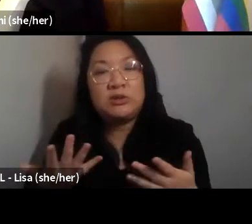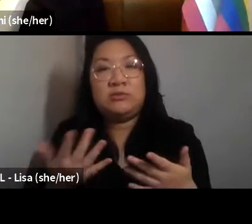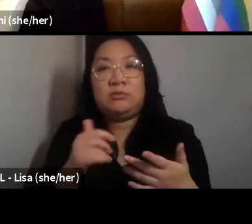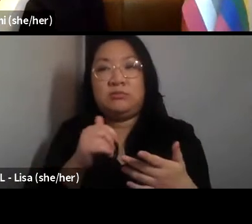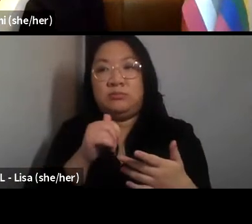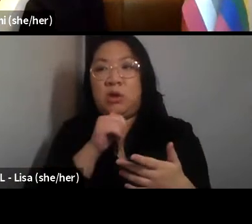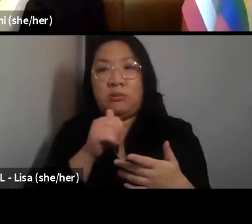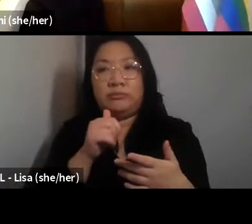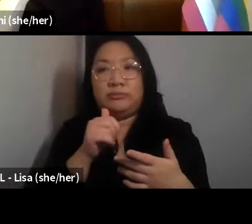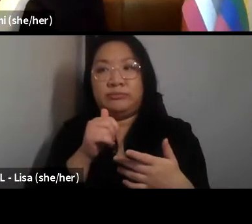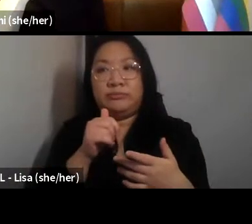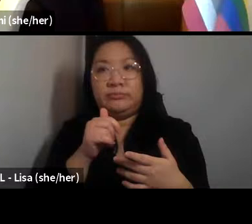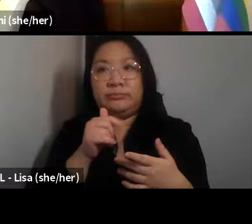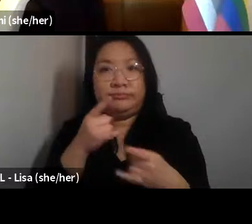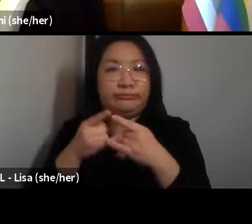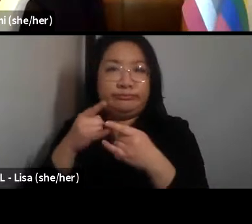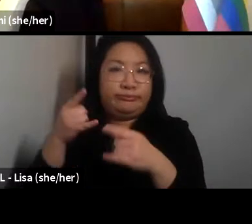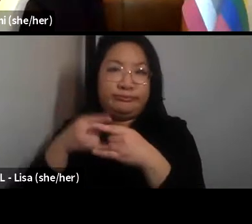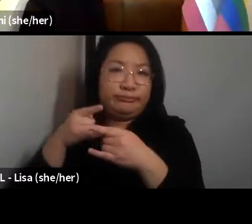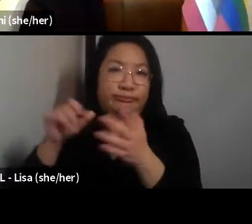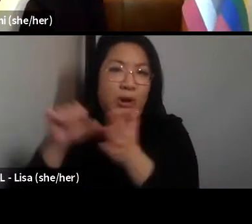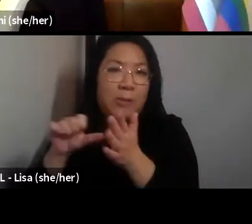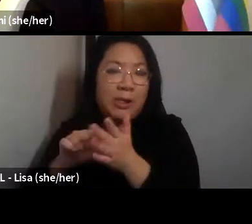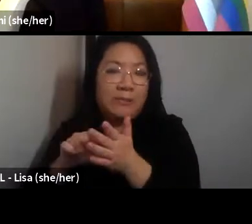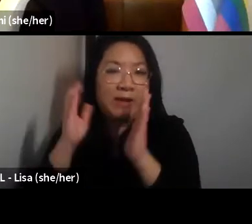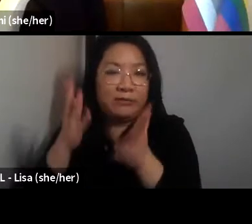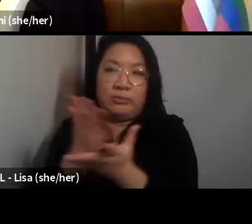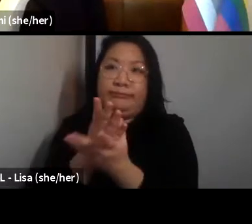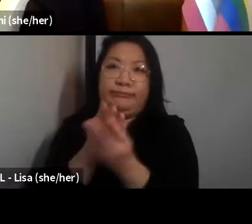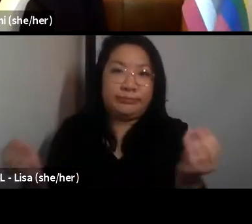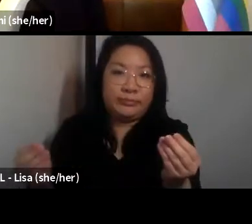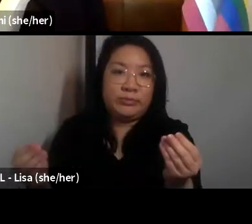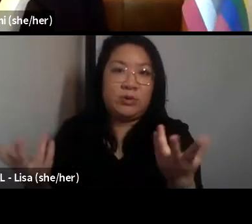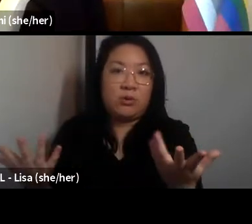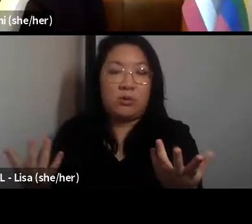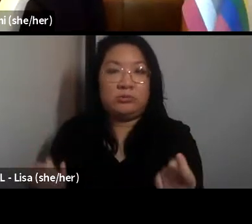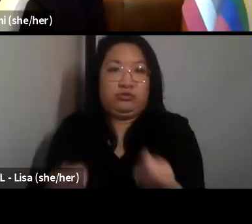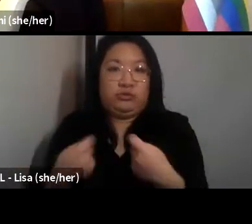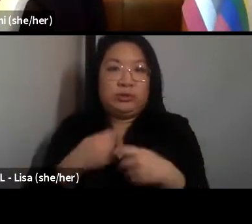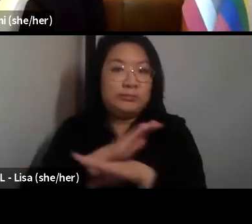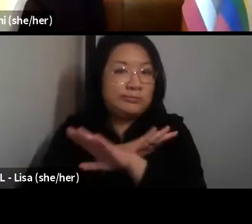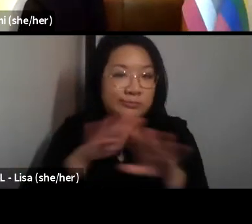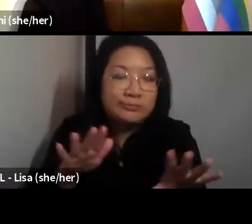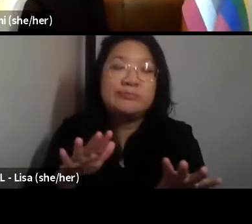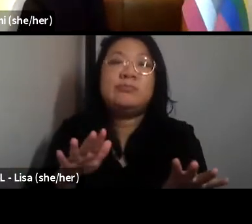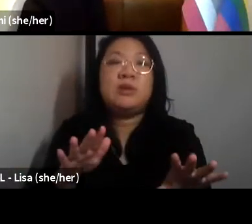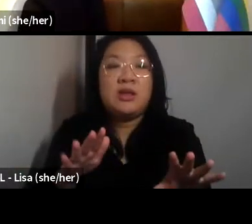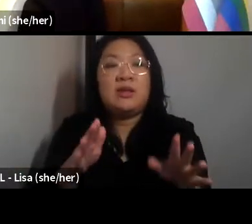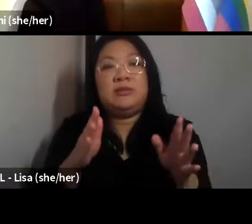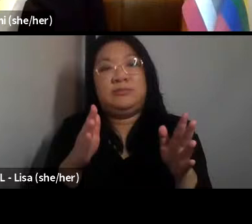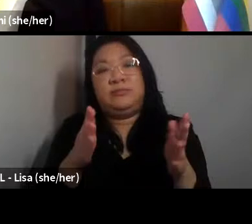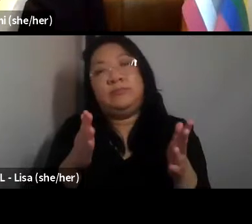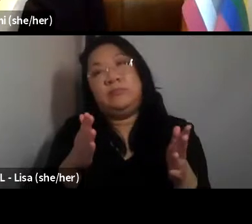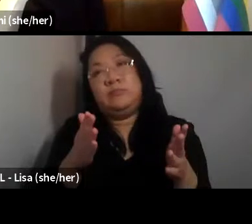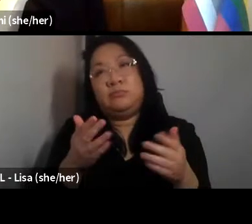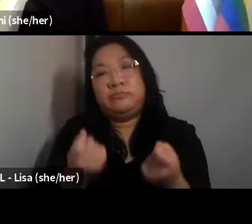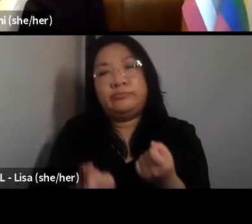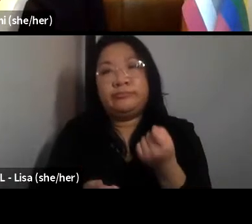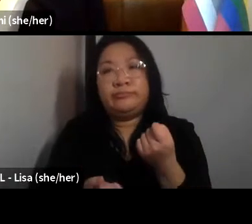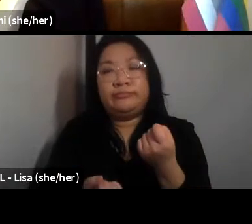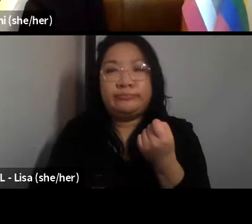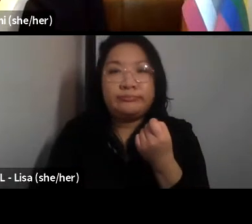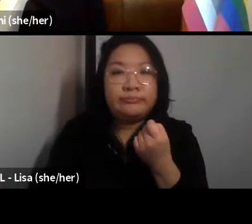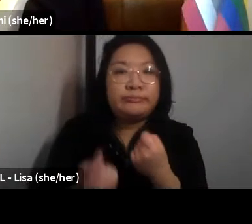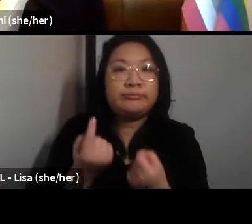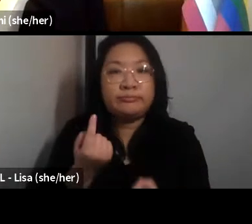condition that needs to be cured, speaking from personal experience. I mean, it is slowly happening, and there